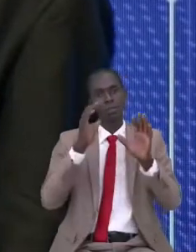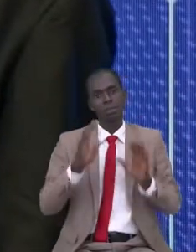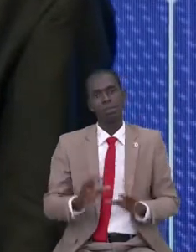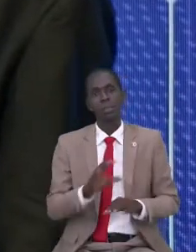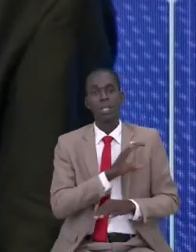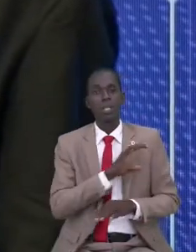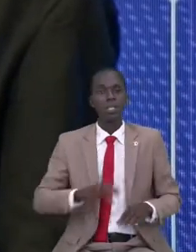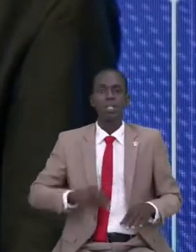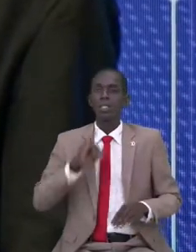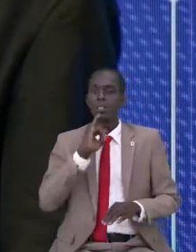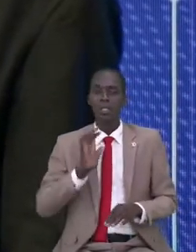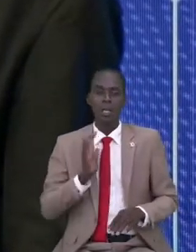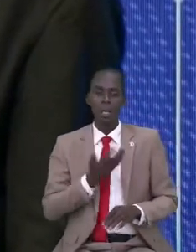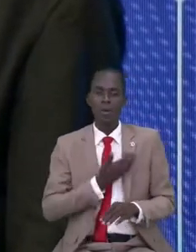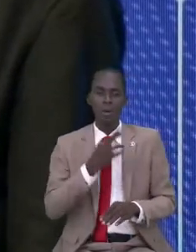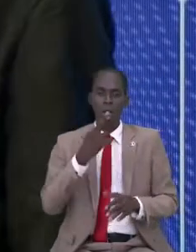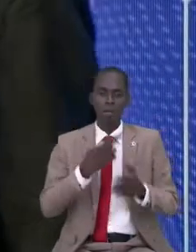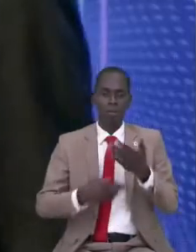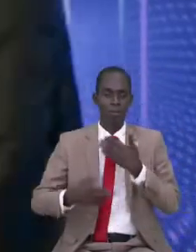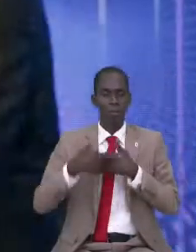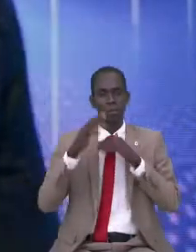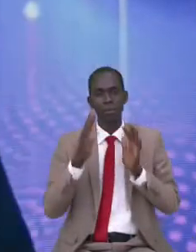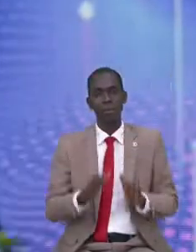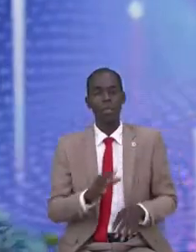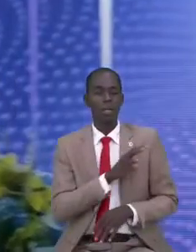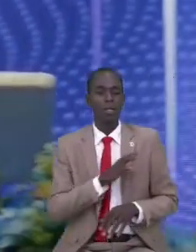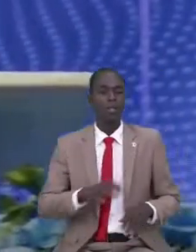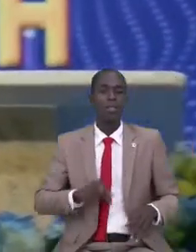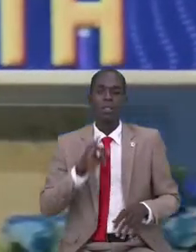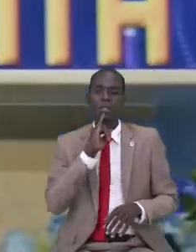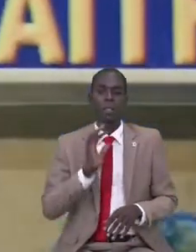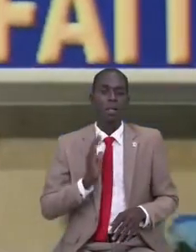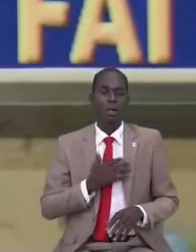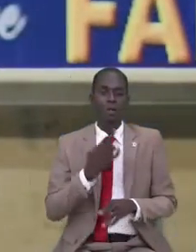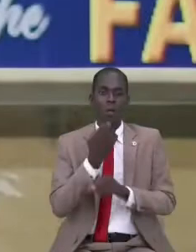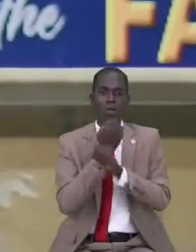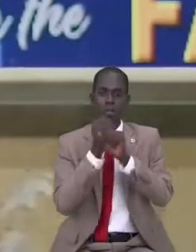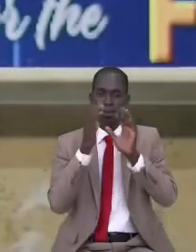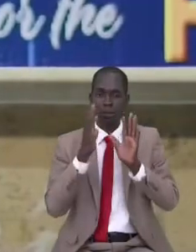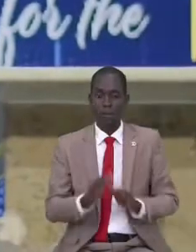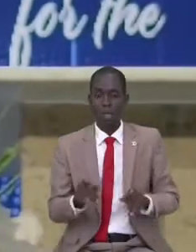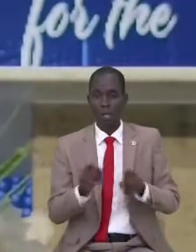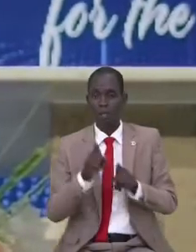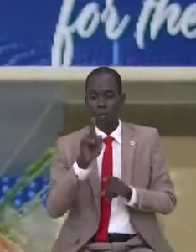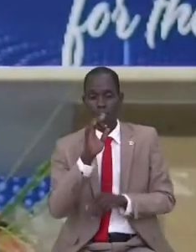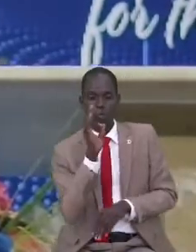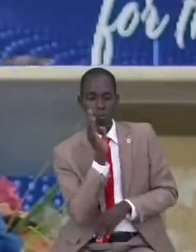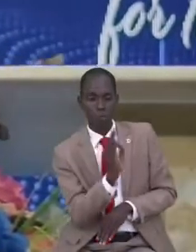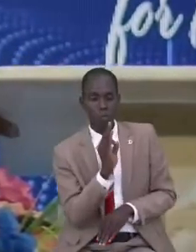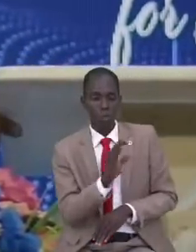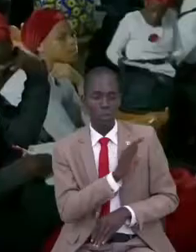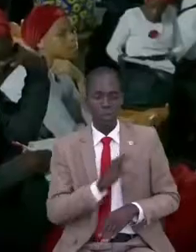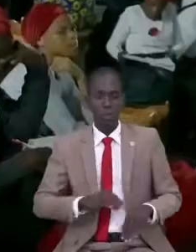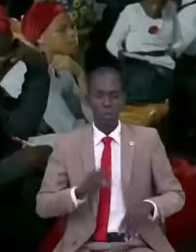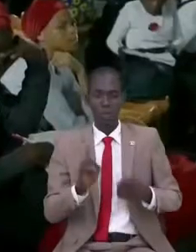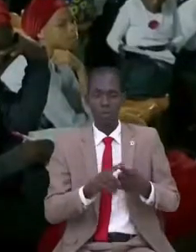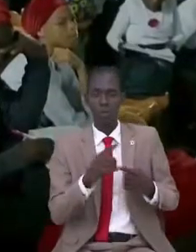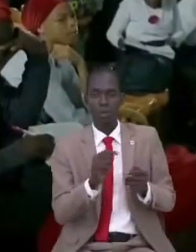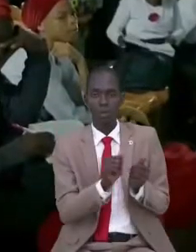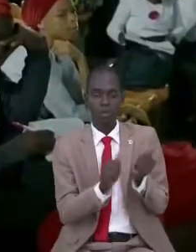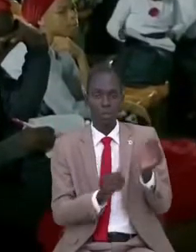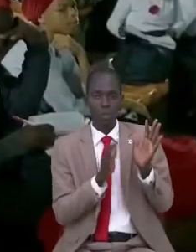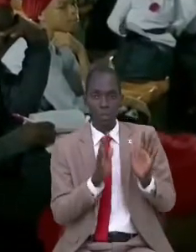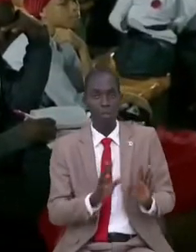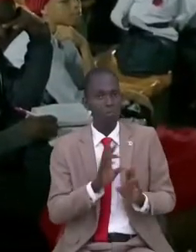is our Restorer. Christ is our Redeemer. And as you preach Christ unto them, no